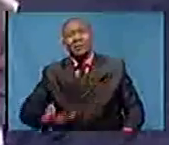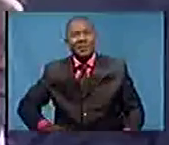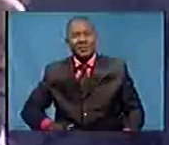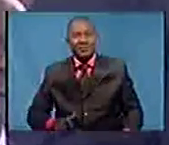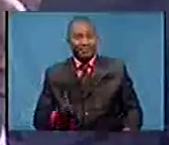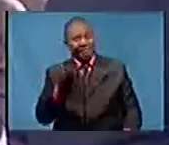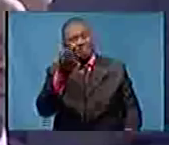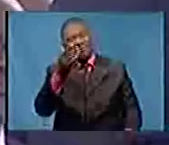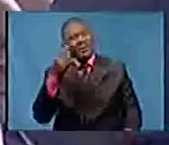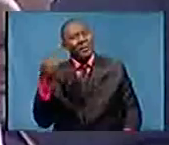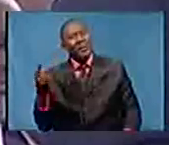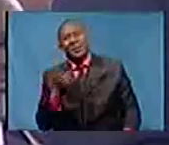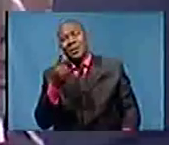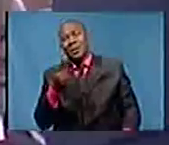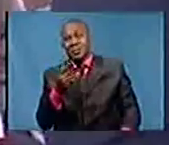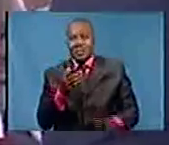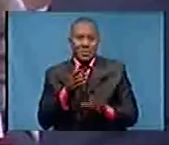certain measure